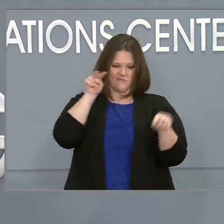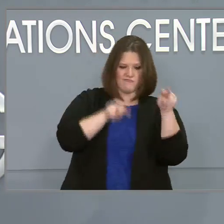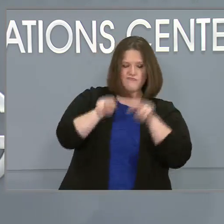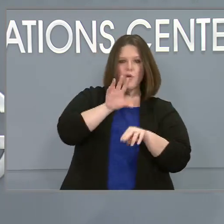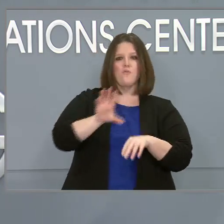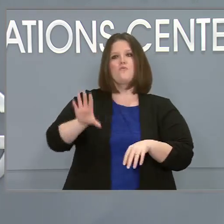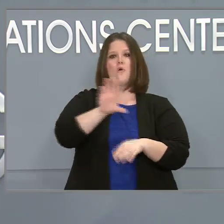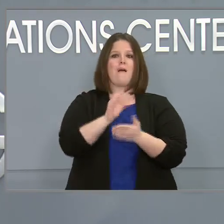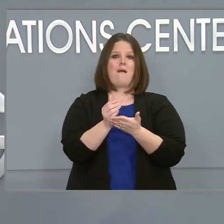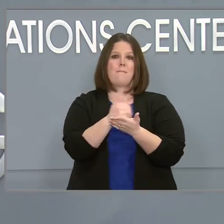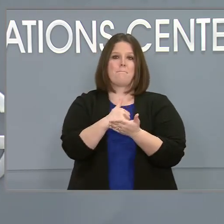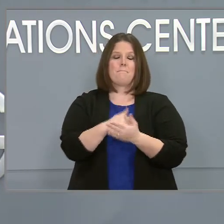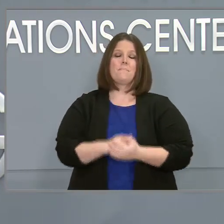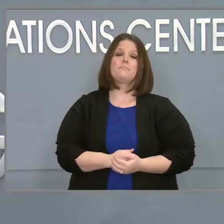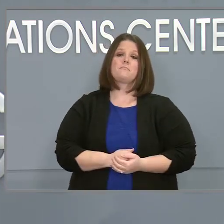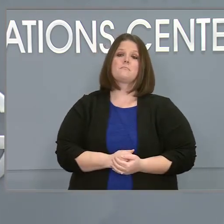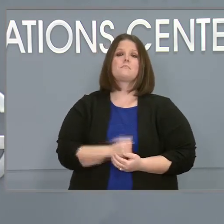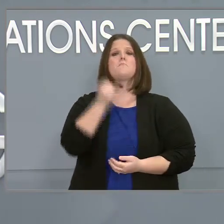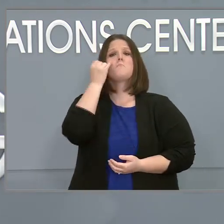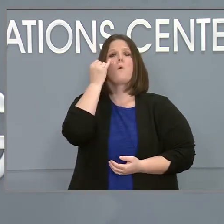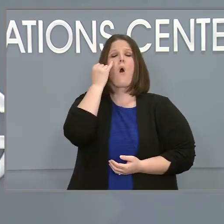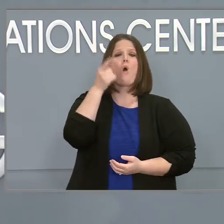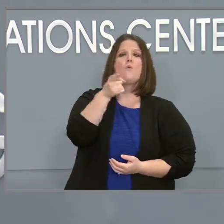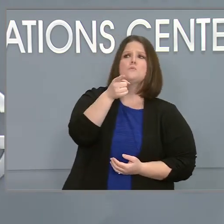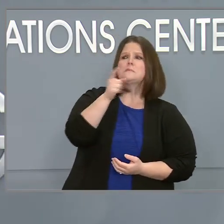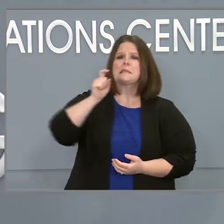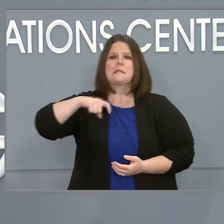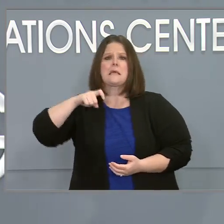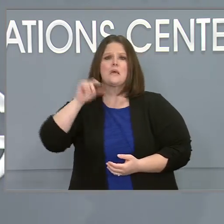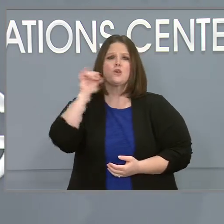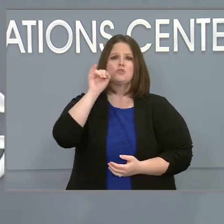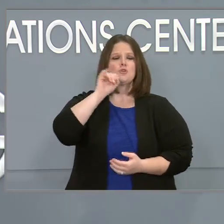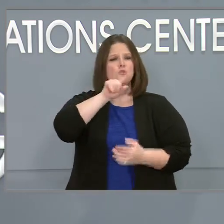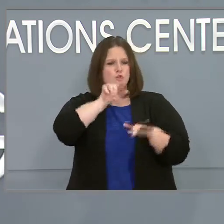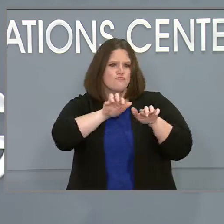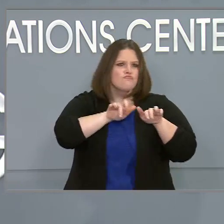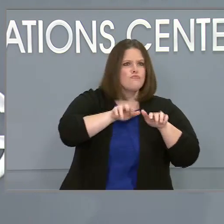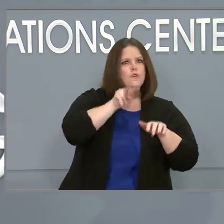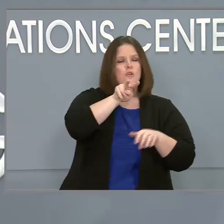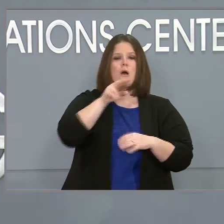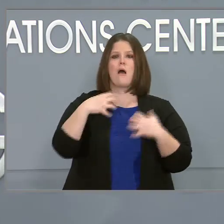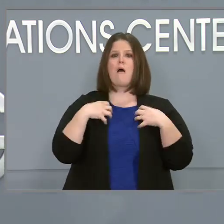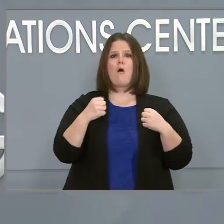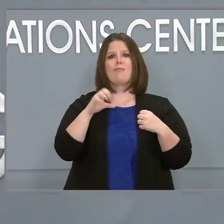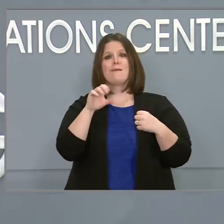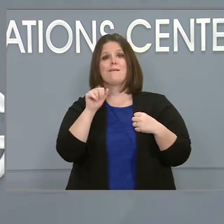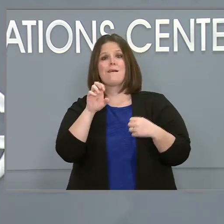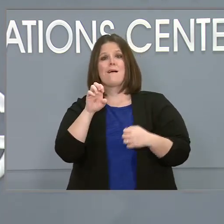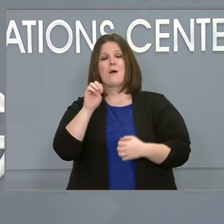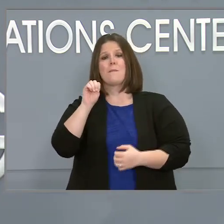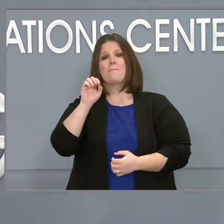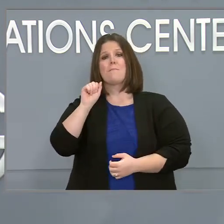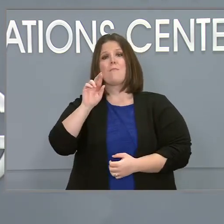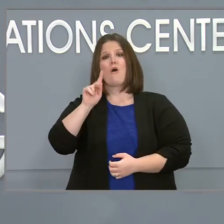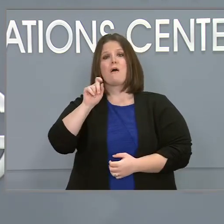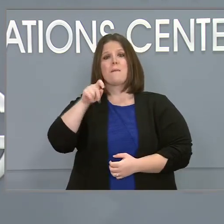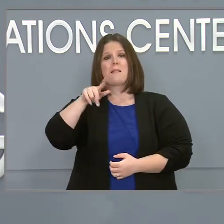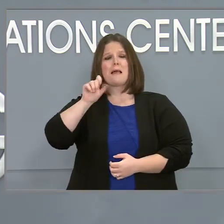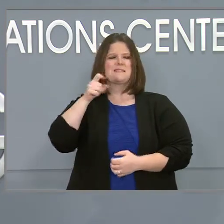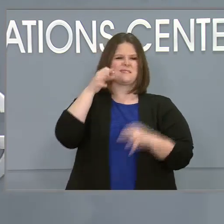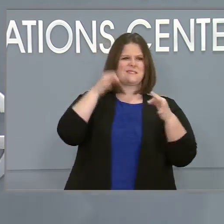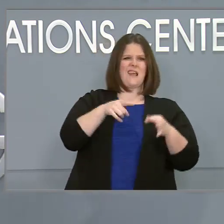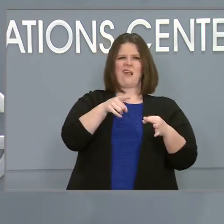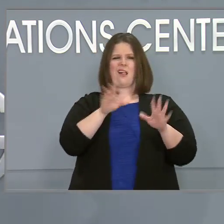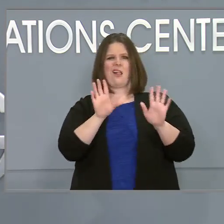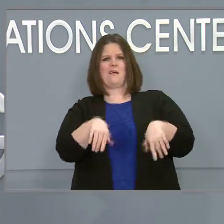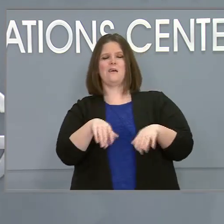you explored the marketplace in the past and didn't end up purchasing because of the cost, give it another look. You